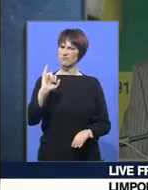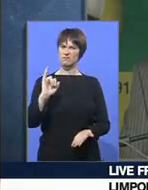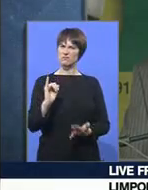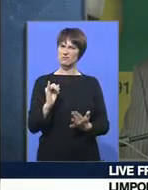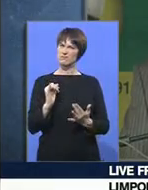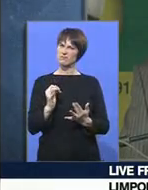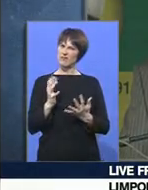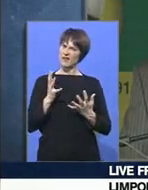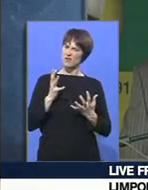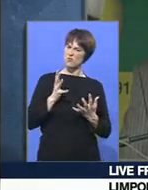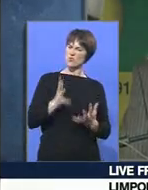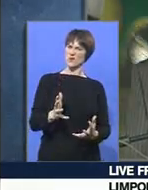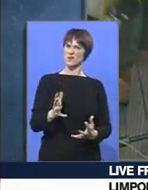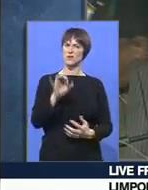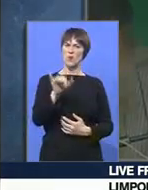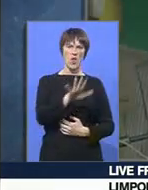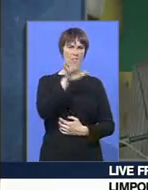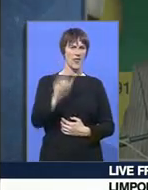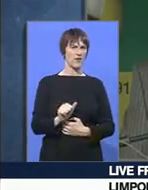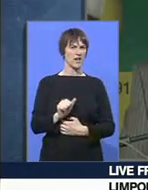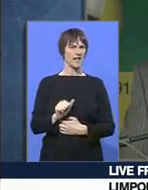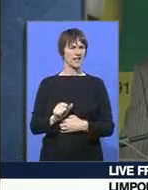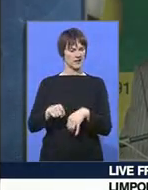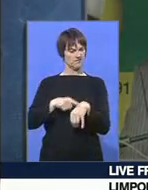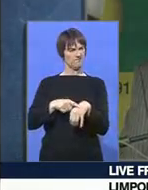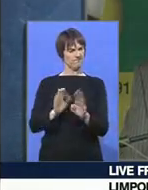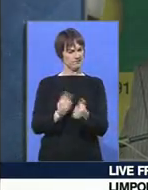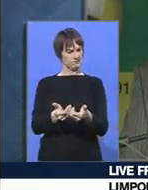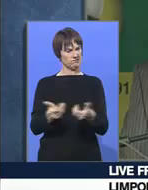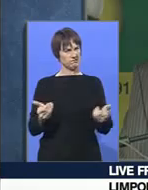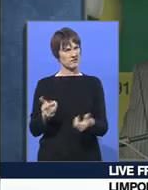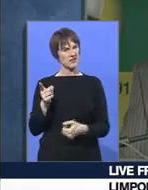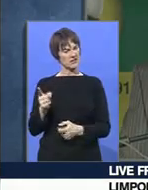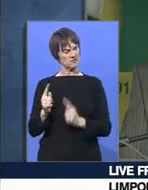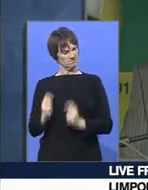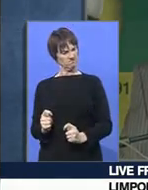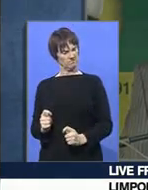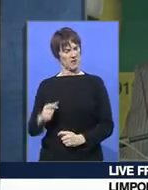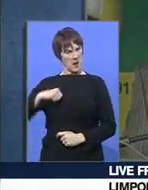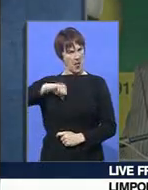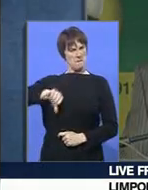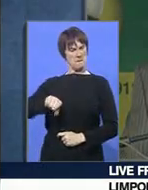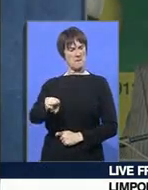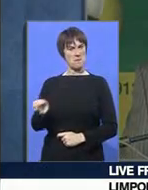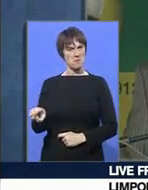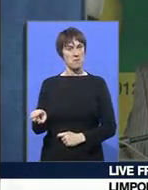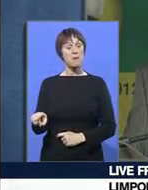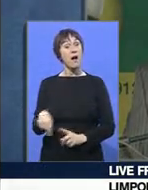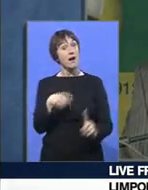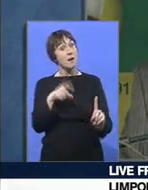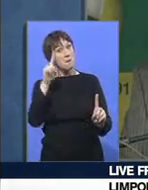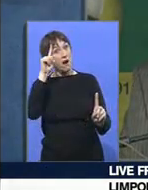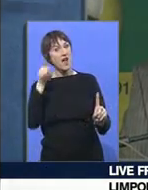South Africa a racist pariah state now claim Nelson Mandela as their own.